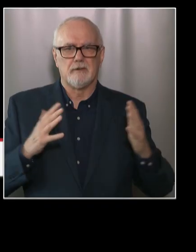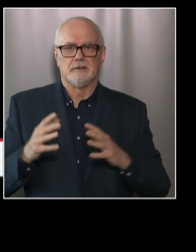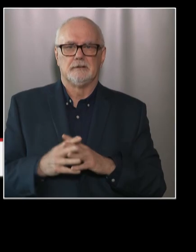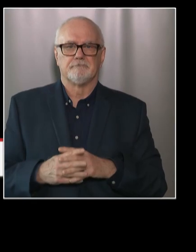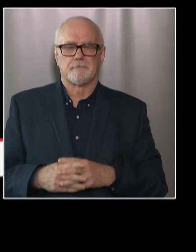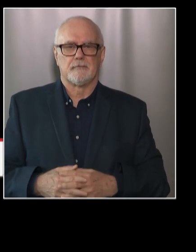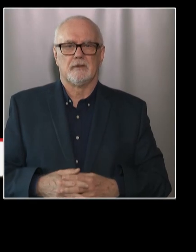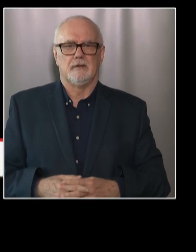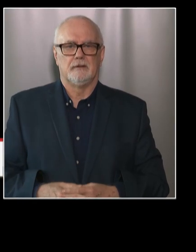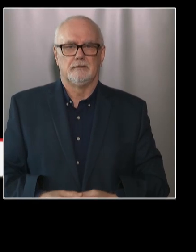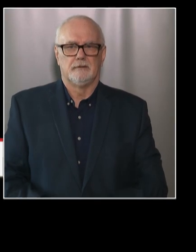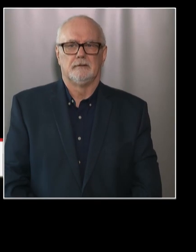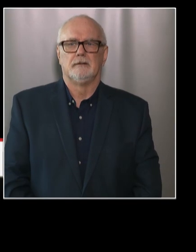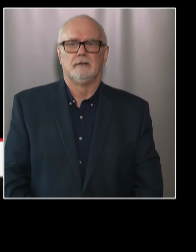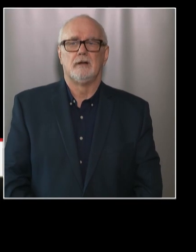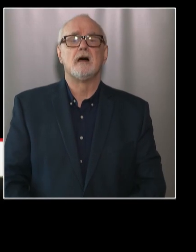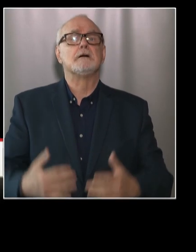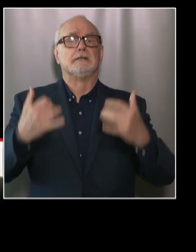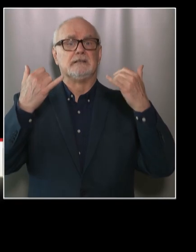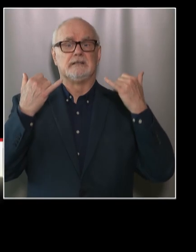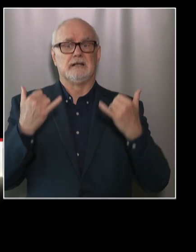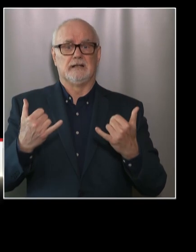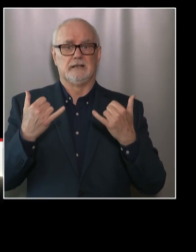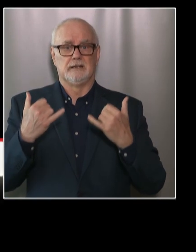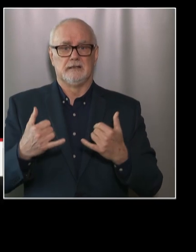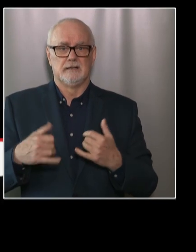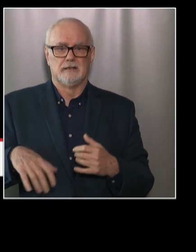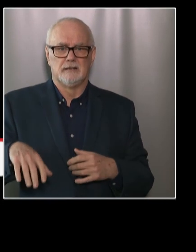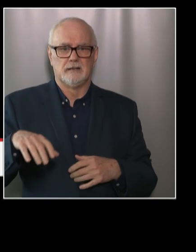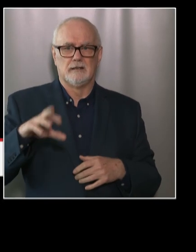And now I'll invite Randall Clark up to the stage.